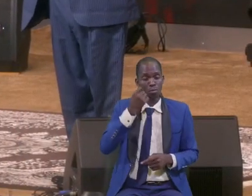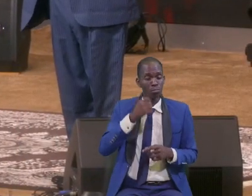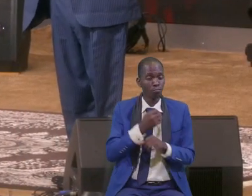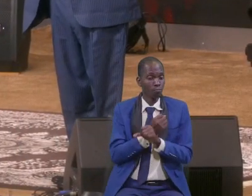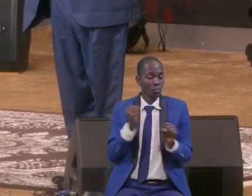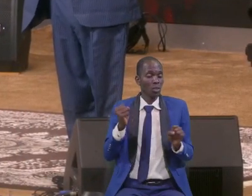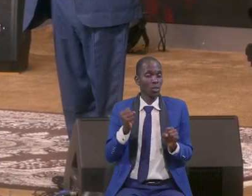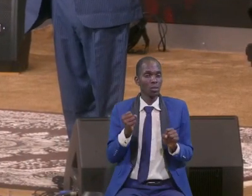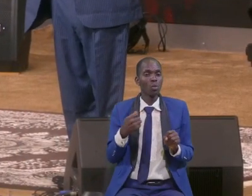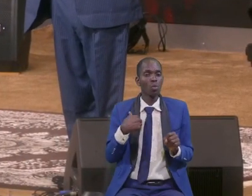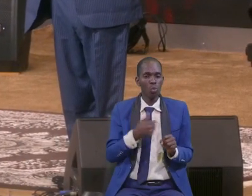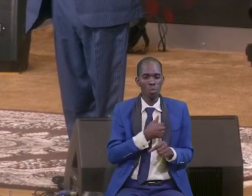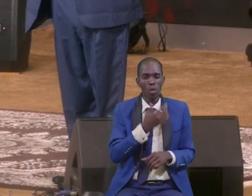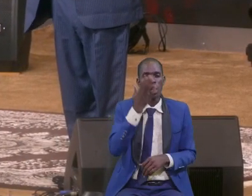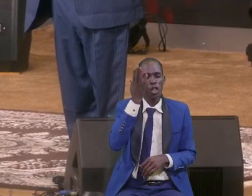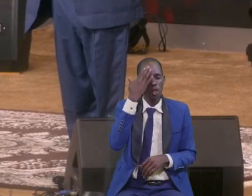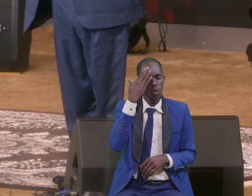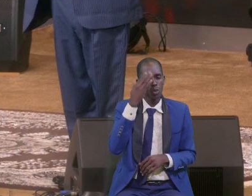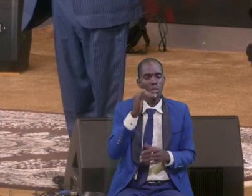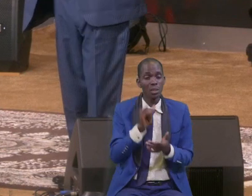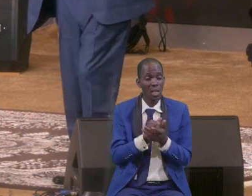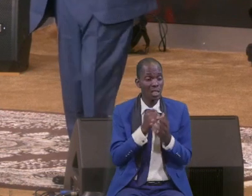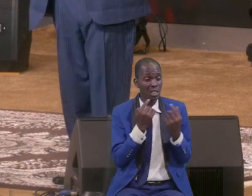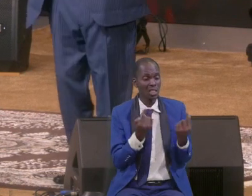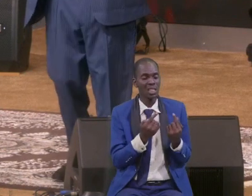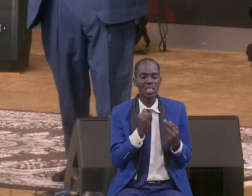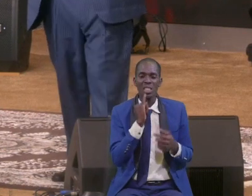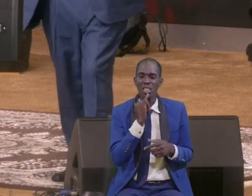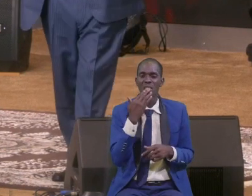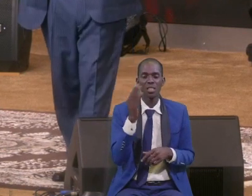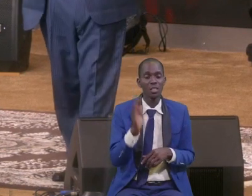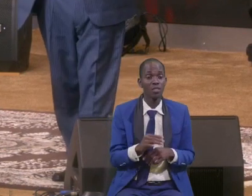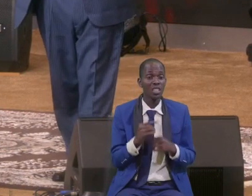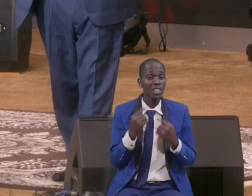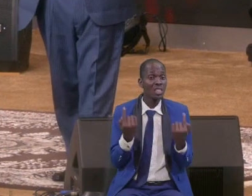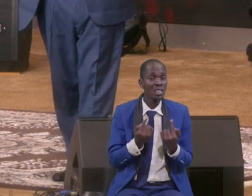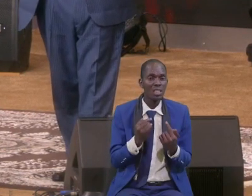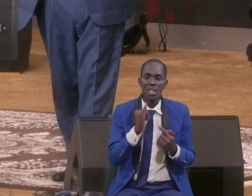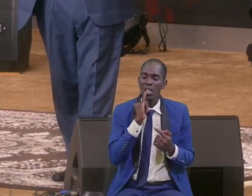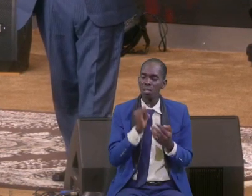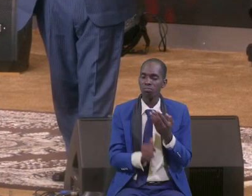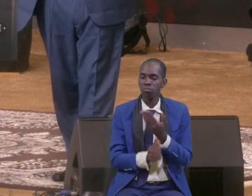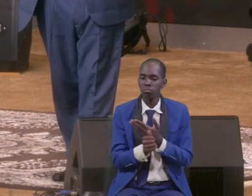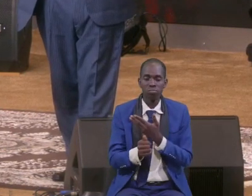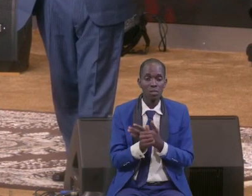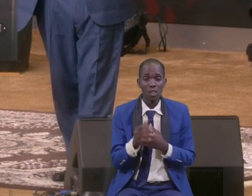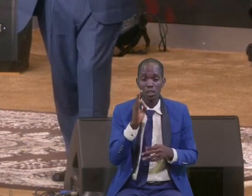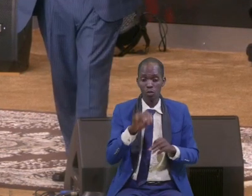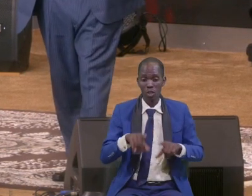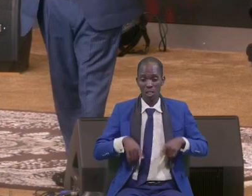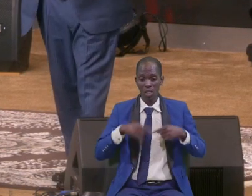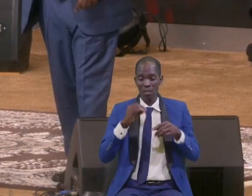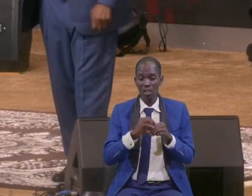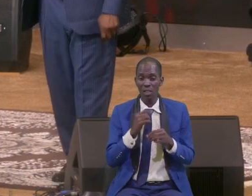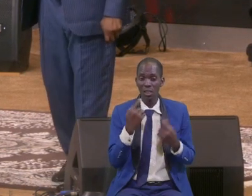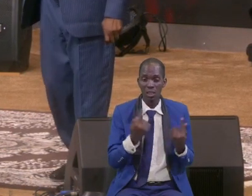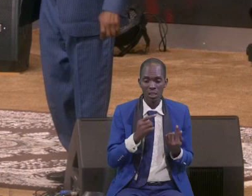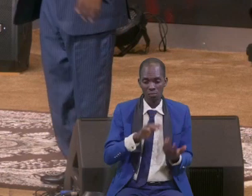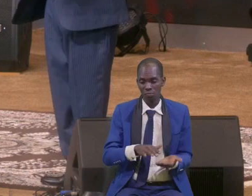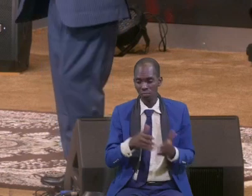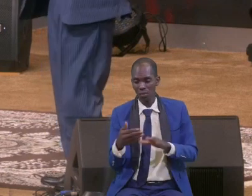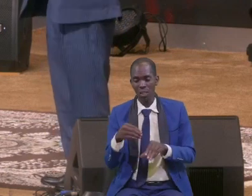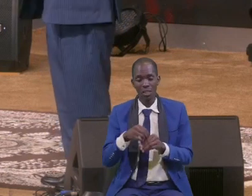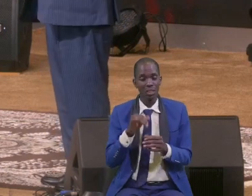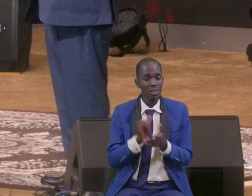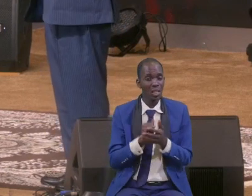sin is evil, that sin is terrible, that if you live in sin and you die in that condition, you'll go